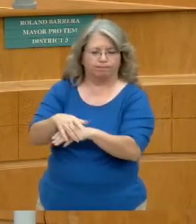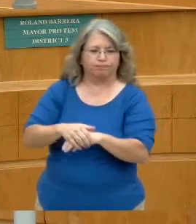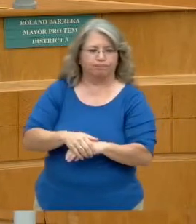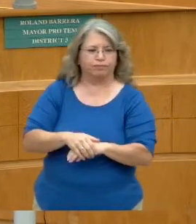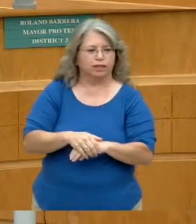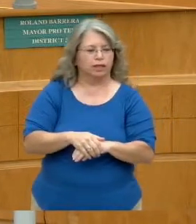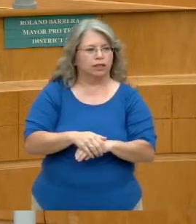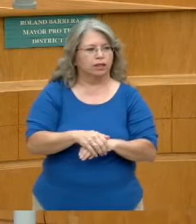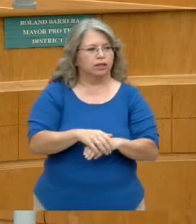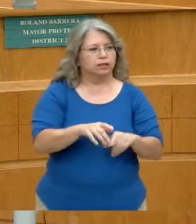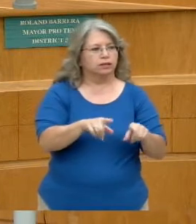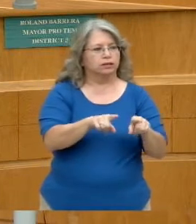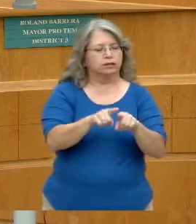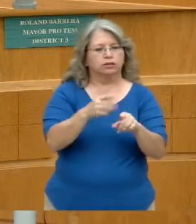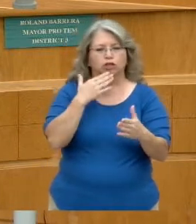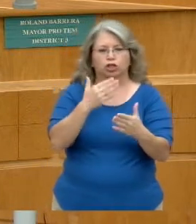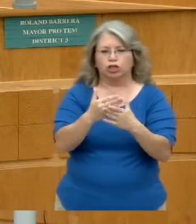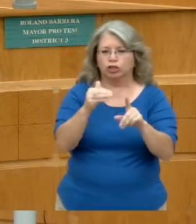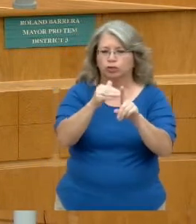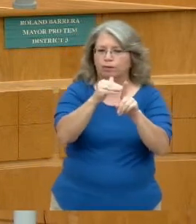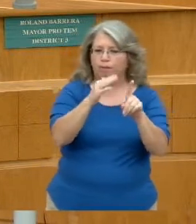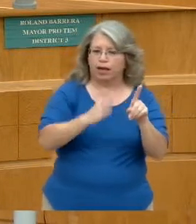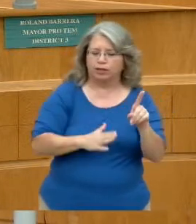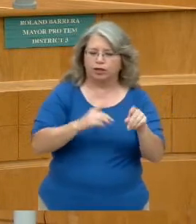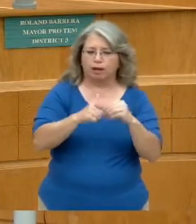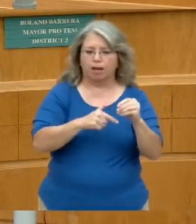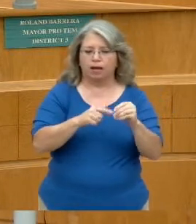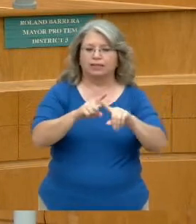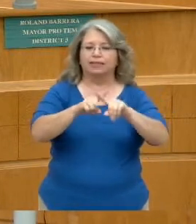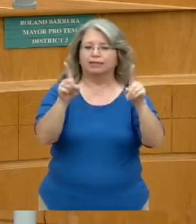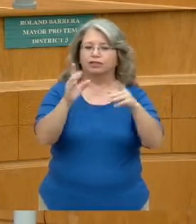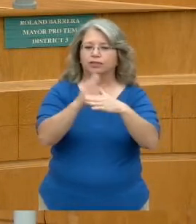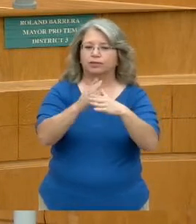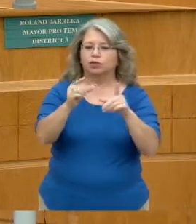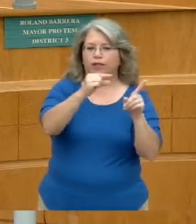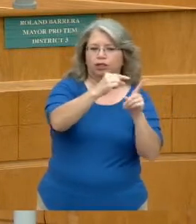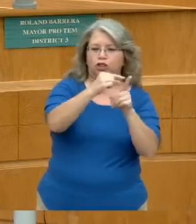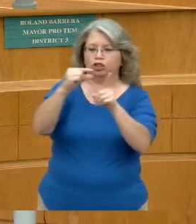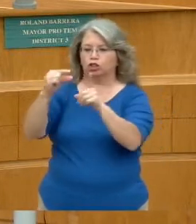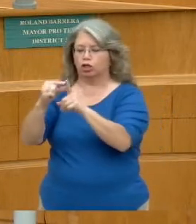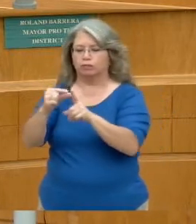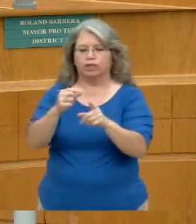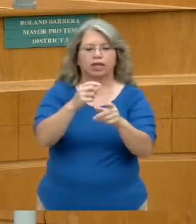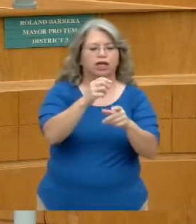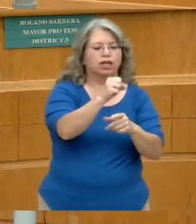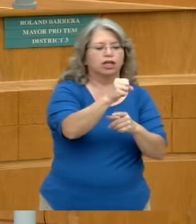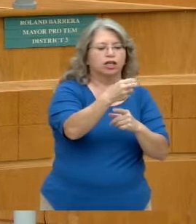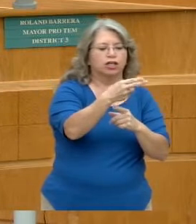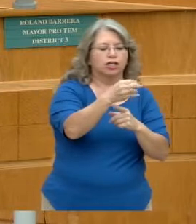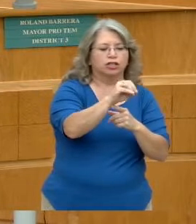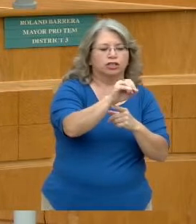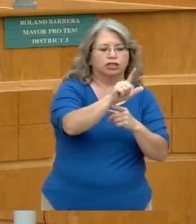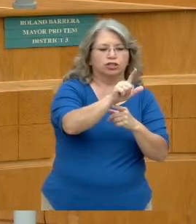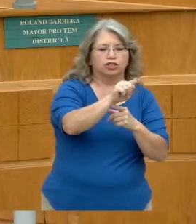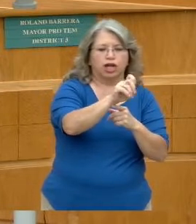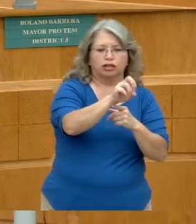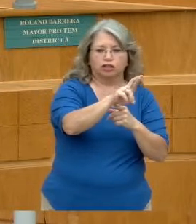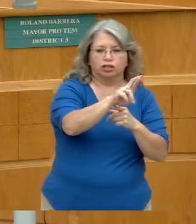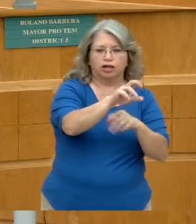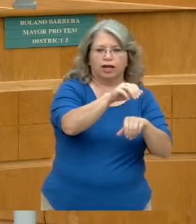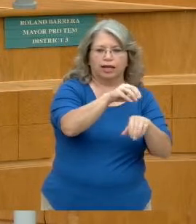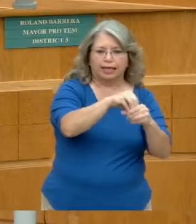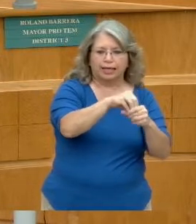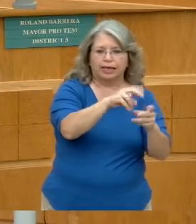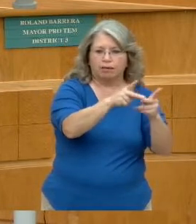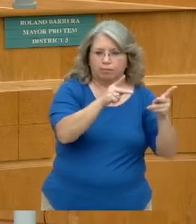the difference between shelter in place and stay at home. So in a reverse alert situation, if you get a shelter